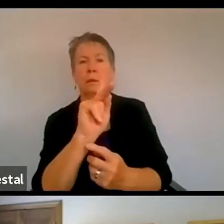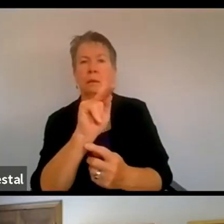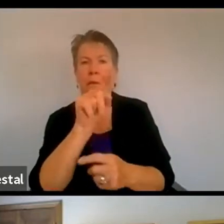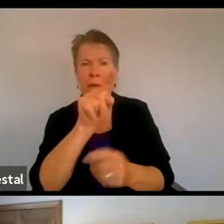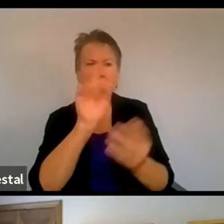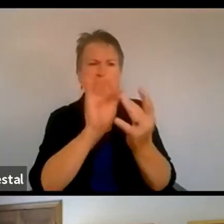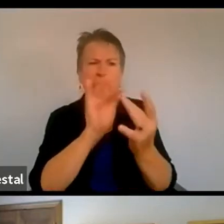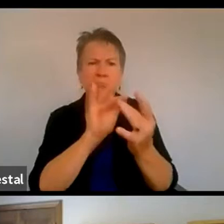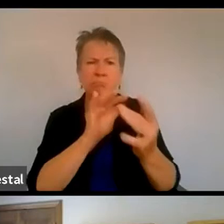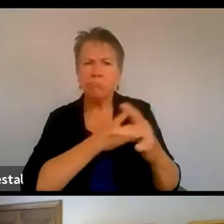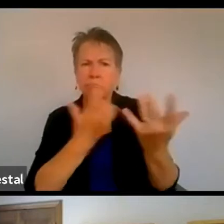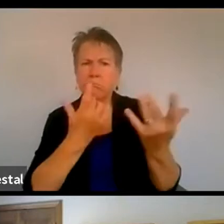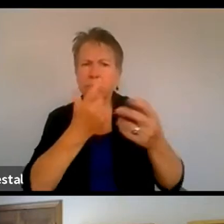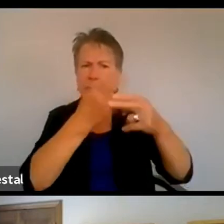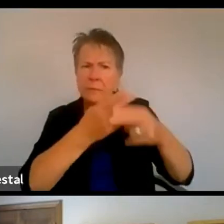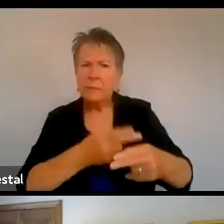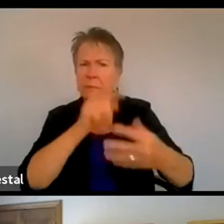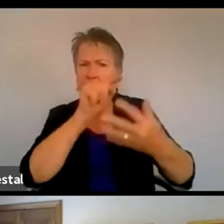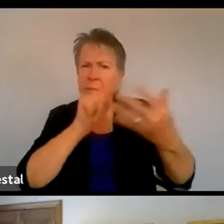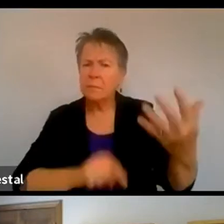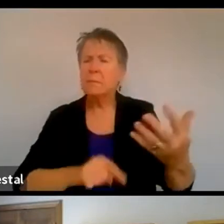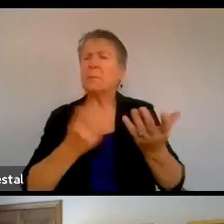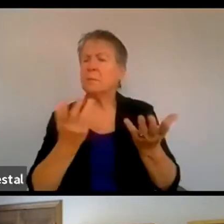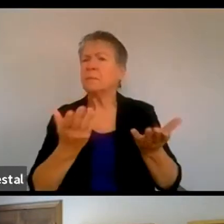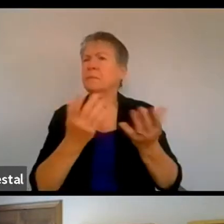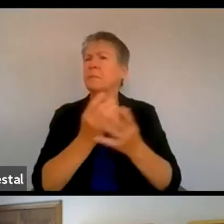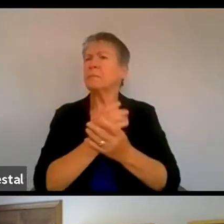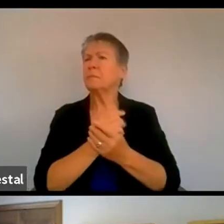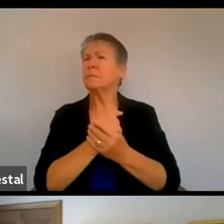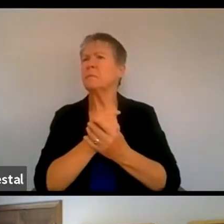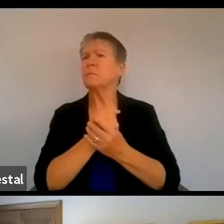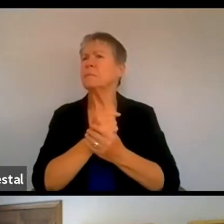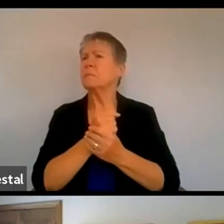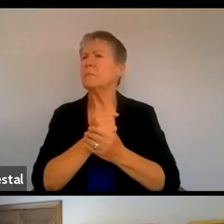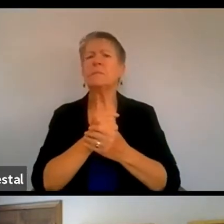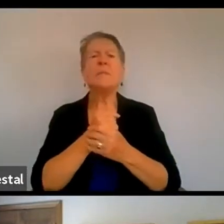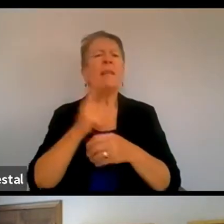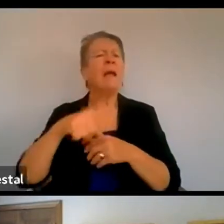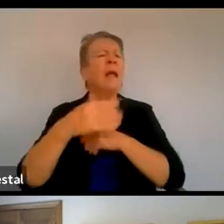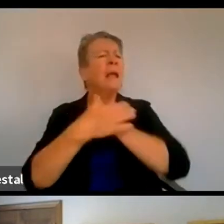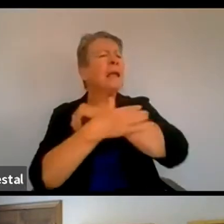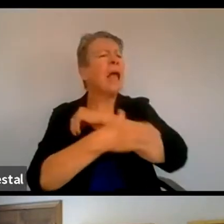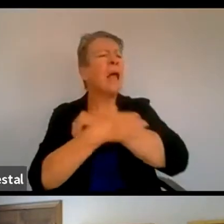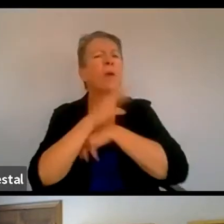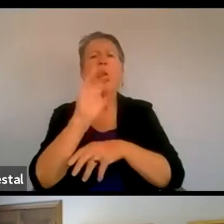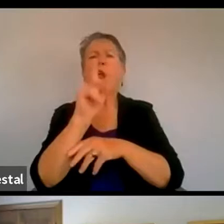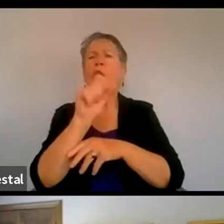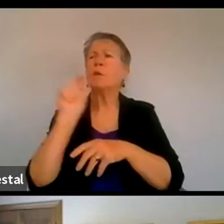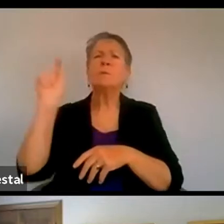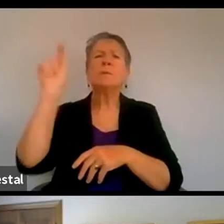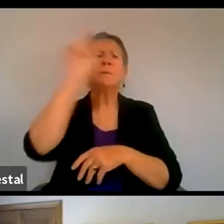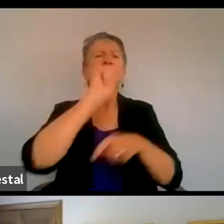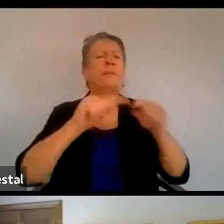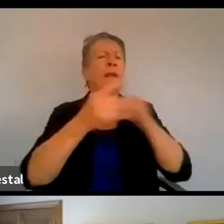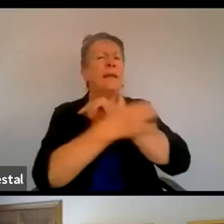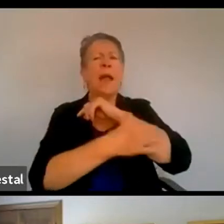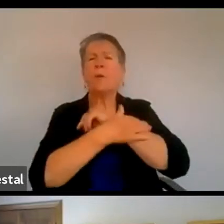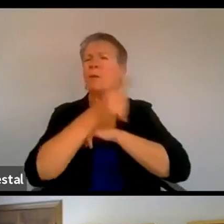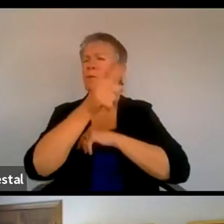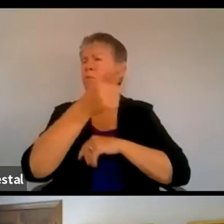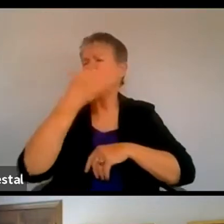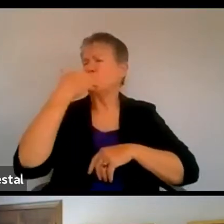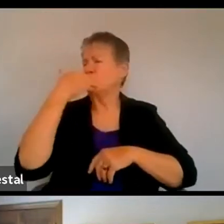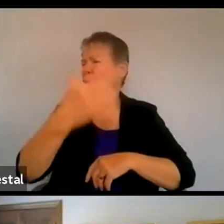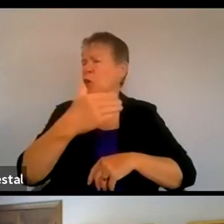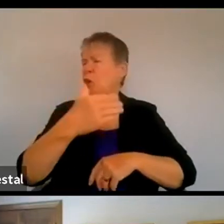aisle, are doing a terrific job. This is an unprecedented election, and I take my hat off to all of them.